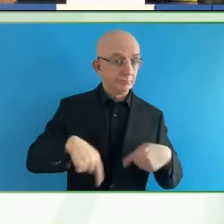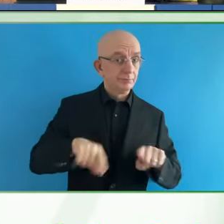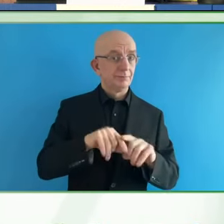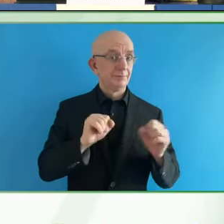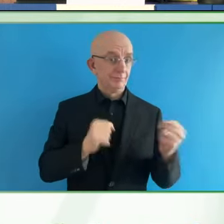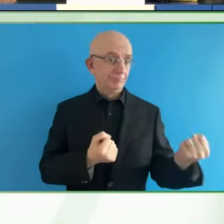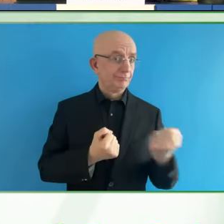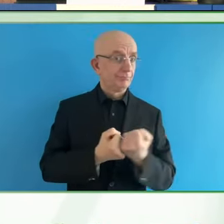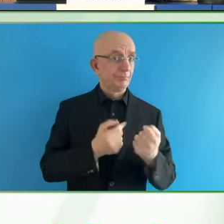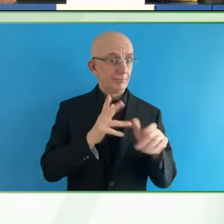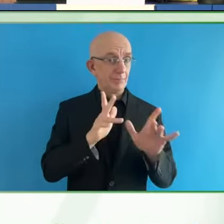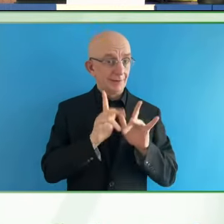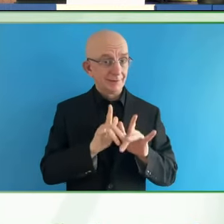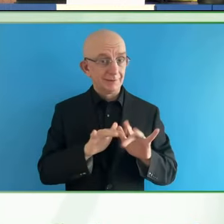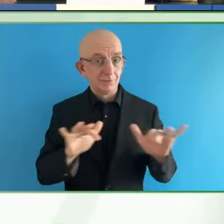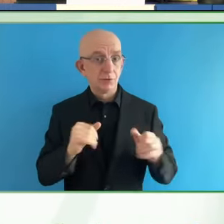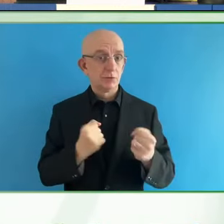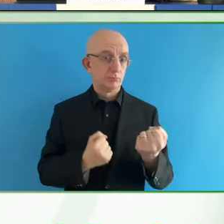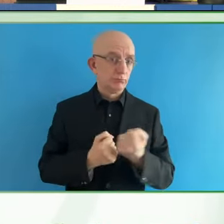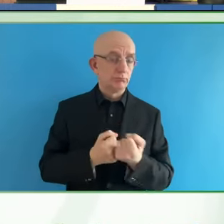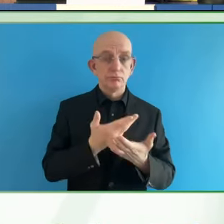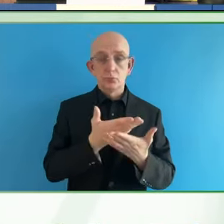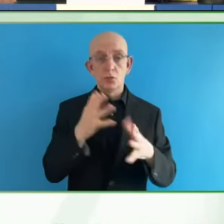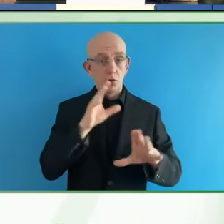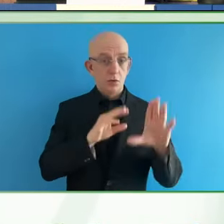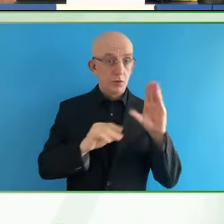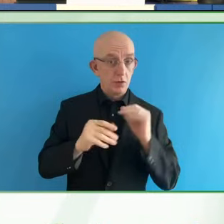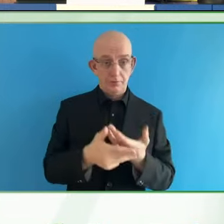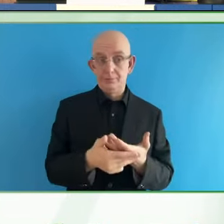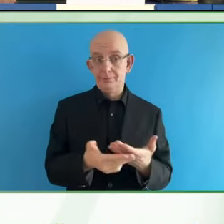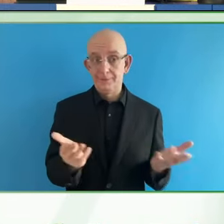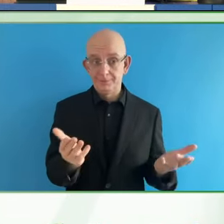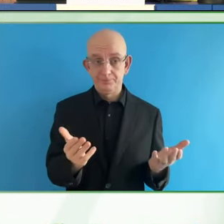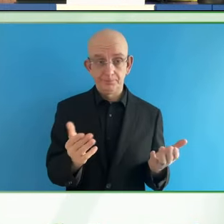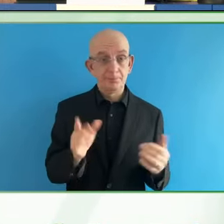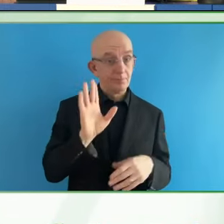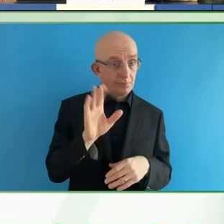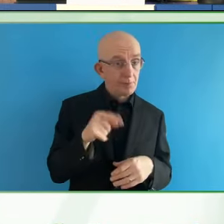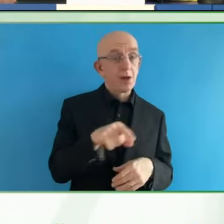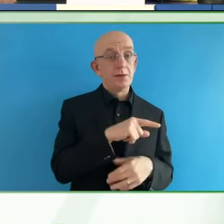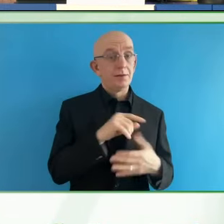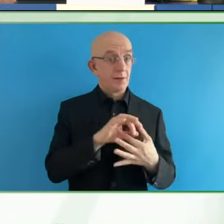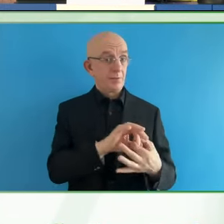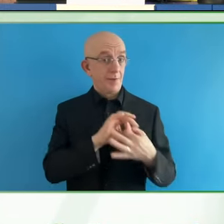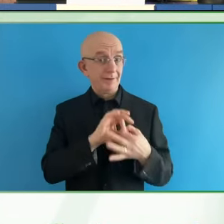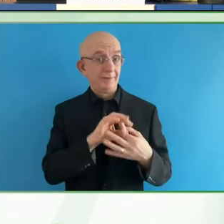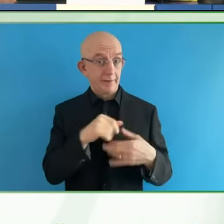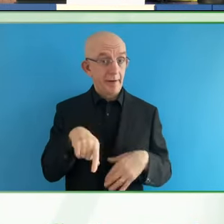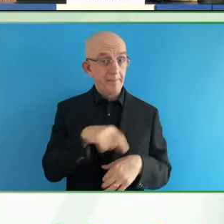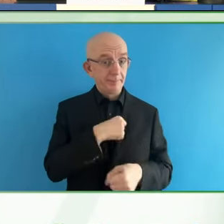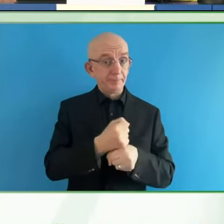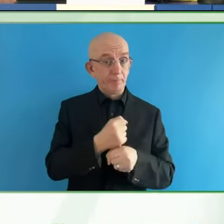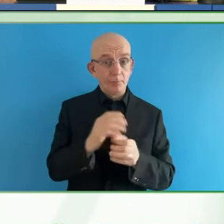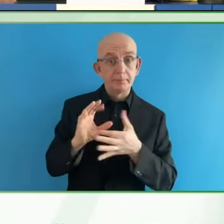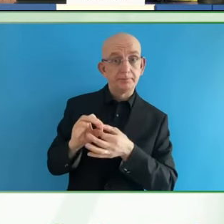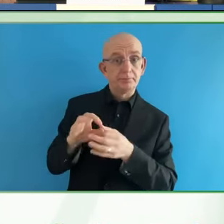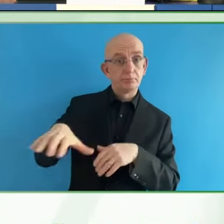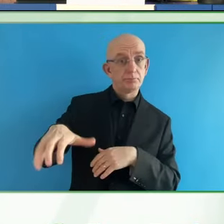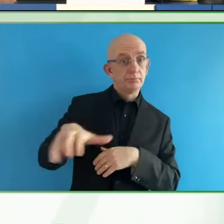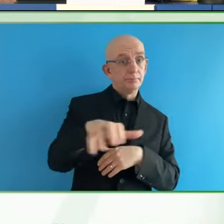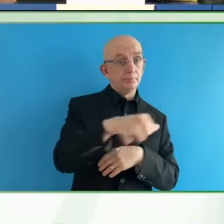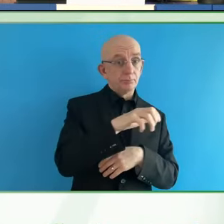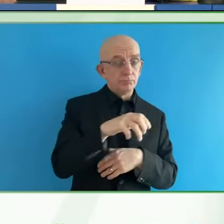stakeholders and local communities, and this will become increasingly important. And then